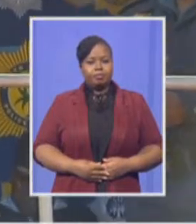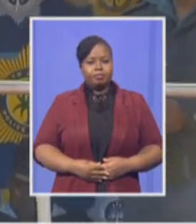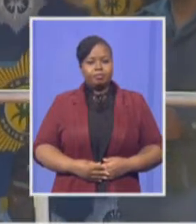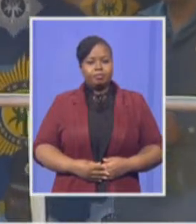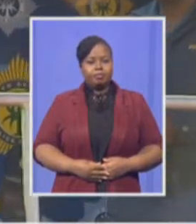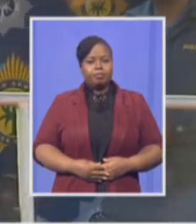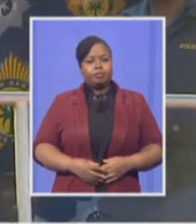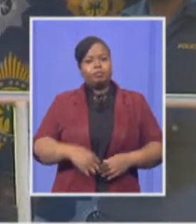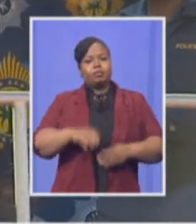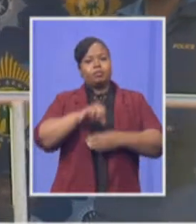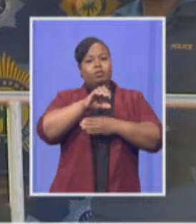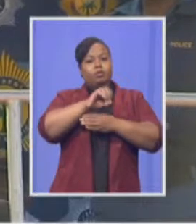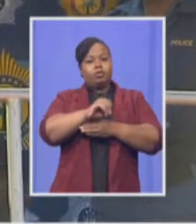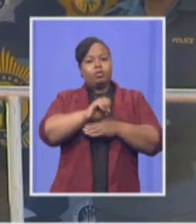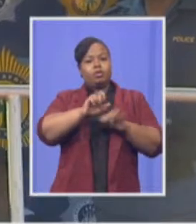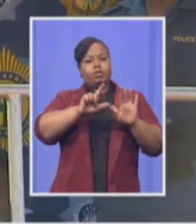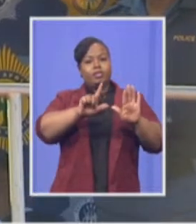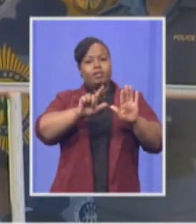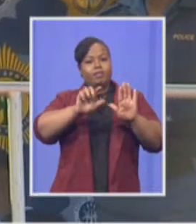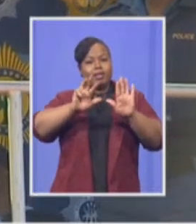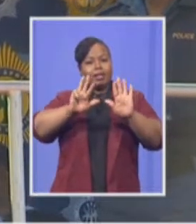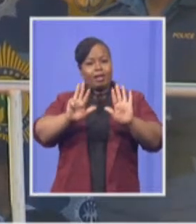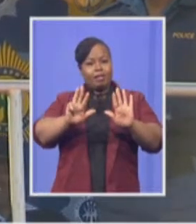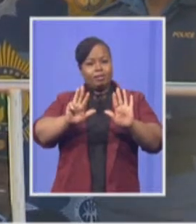Zero 79